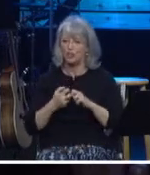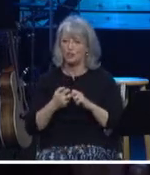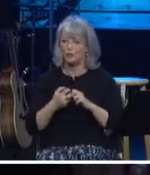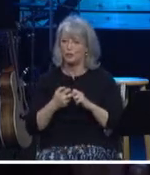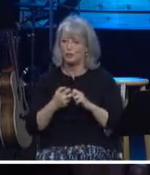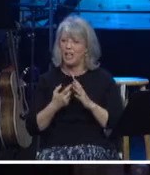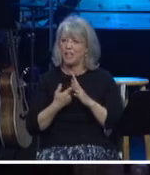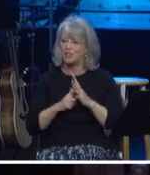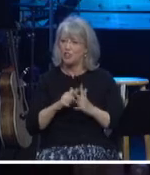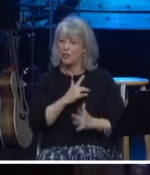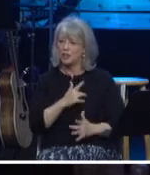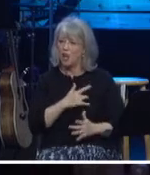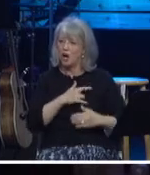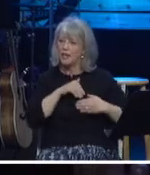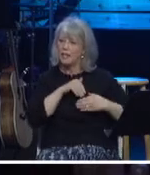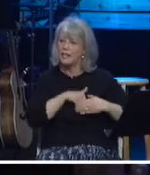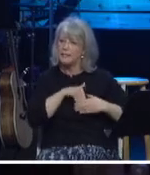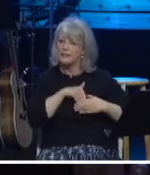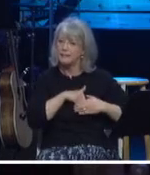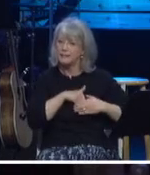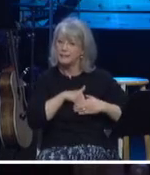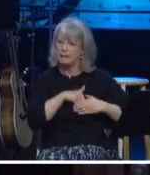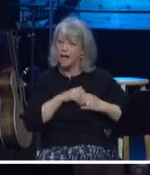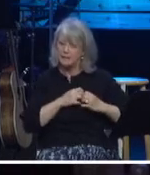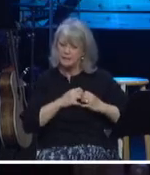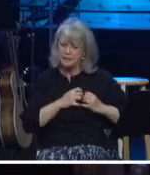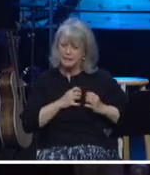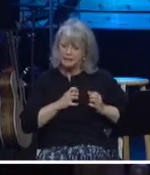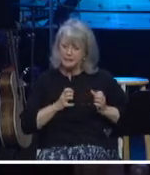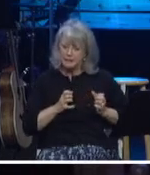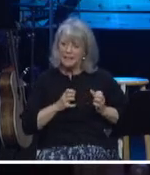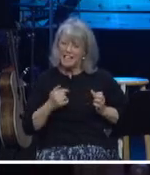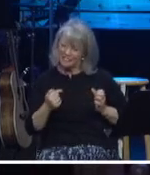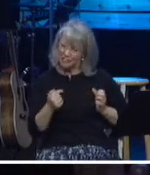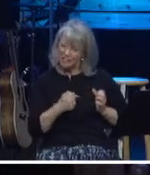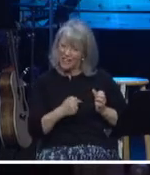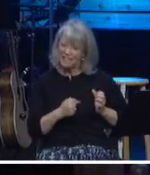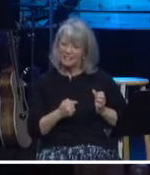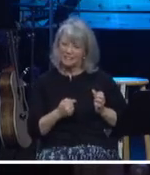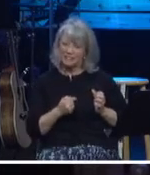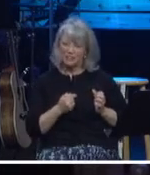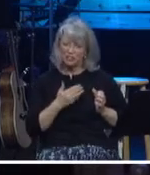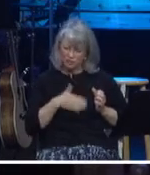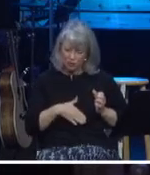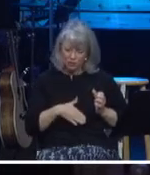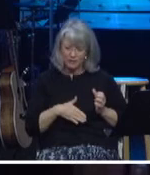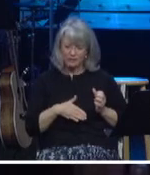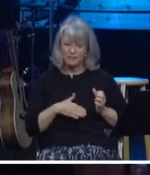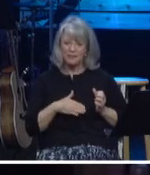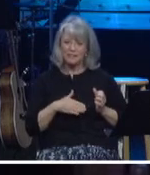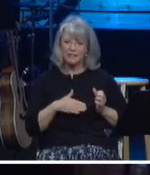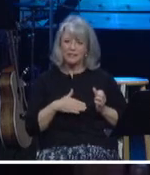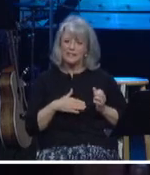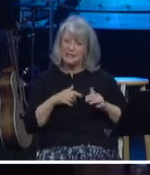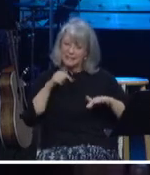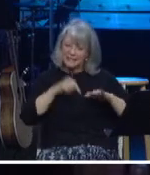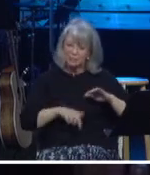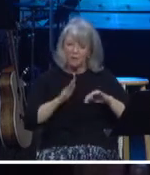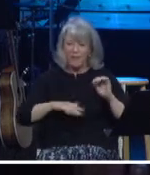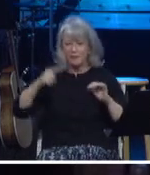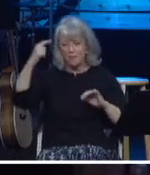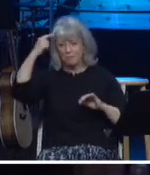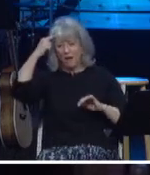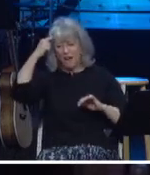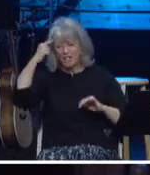It's in the heart. It's on the inside. It lies much deeper than the mind being satisfied. It's the